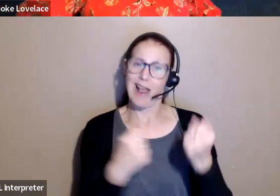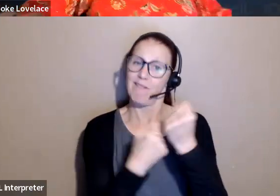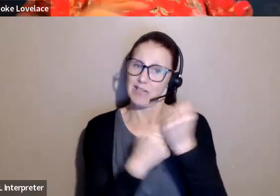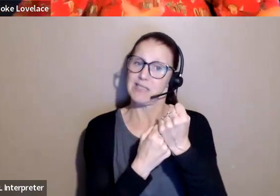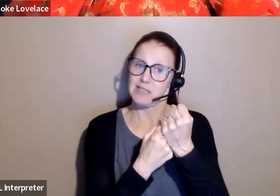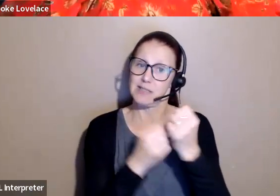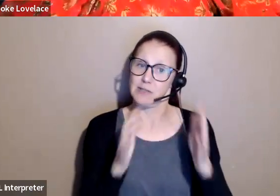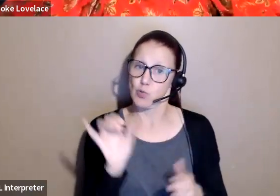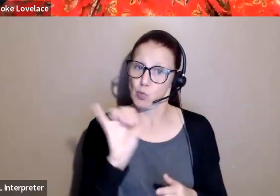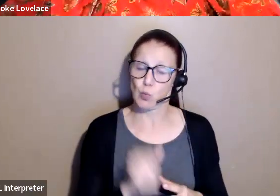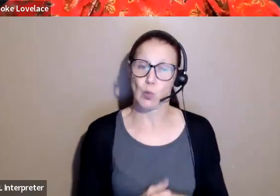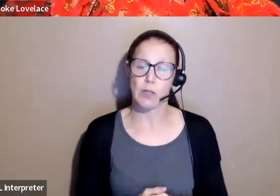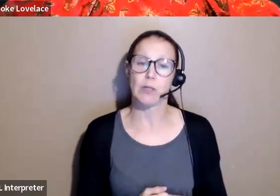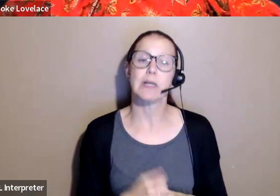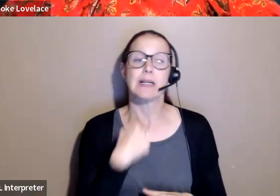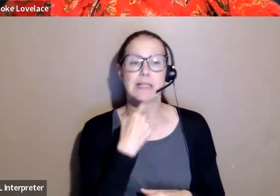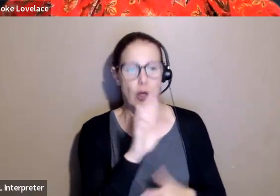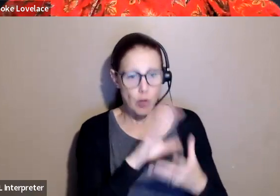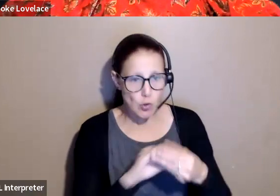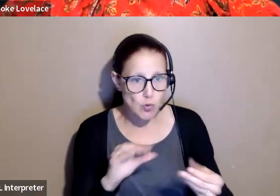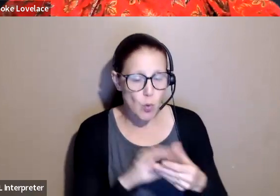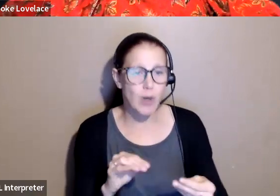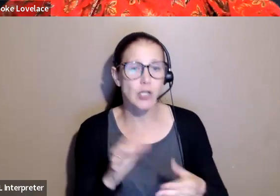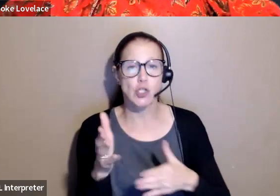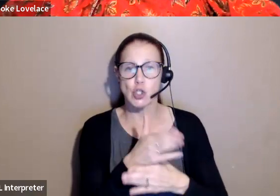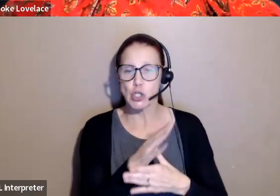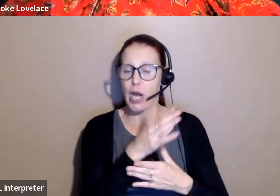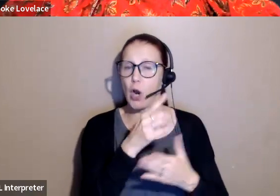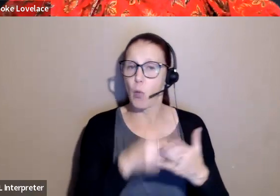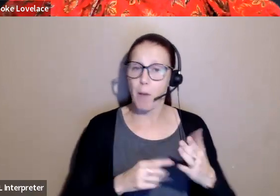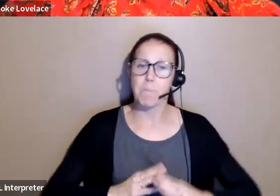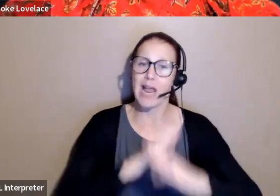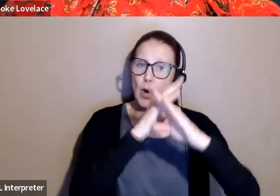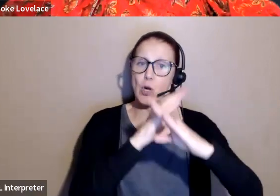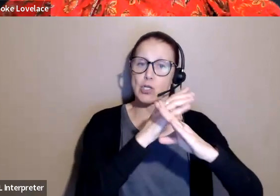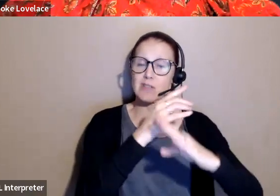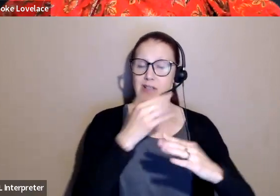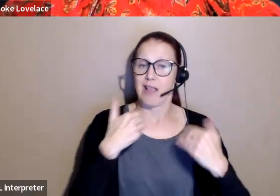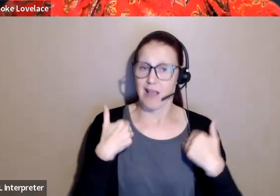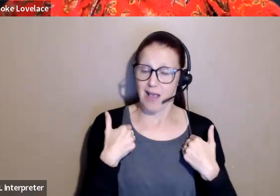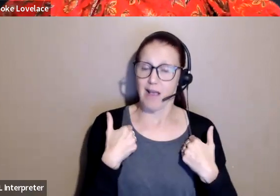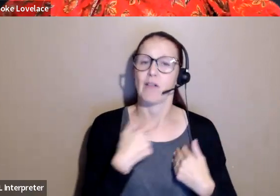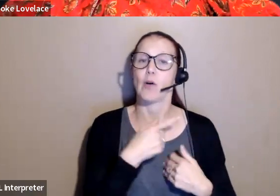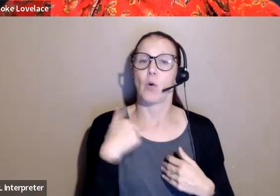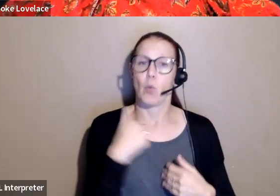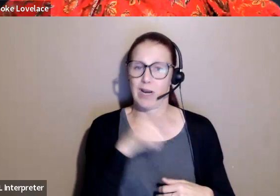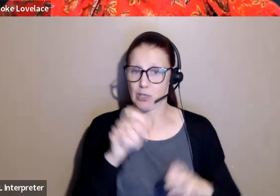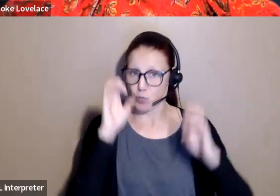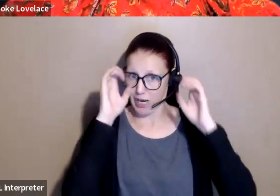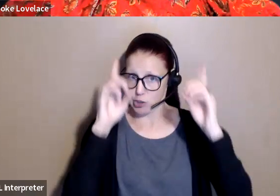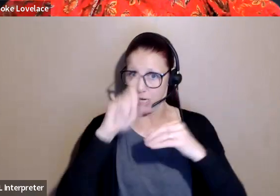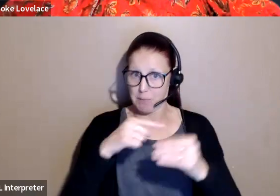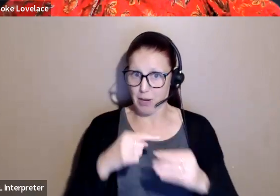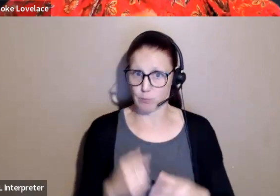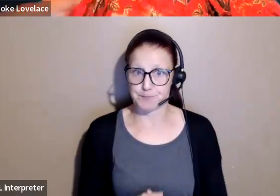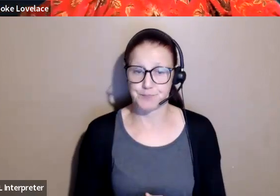to also tell their stories, share what barriers are there that we need to educate on,